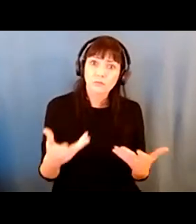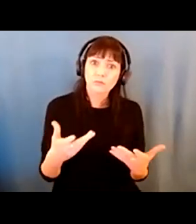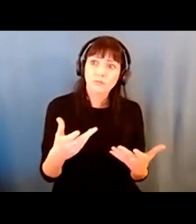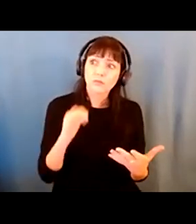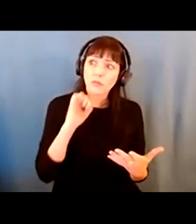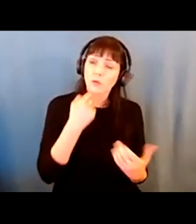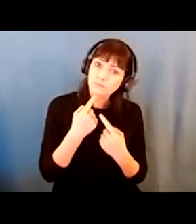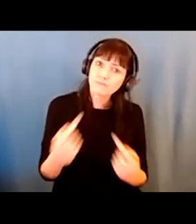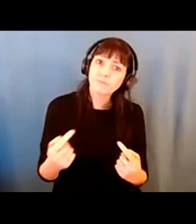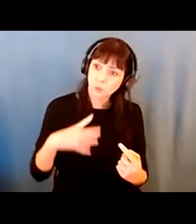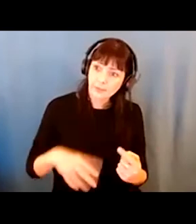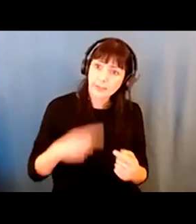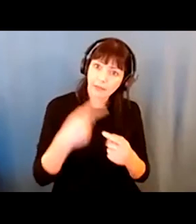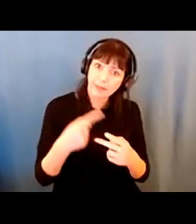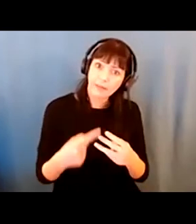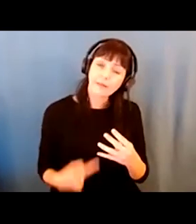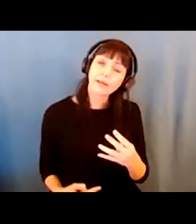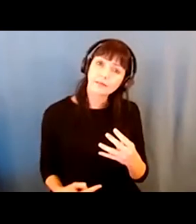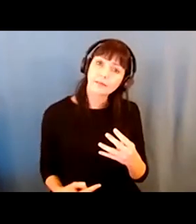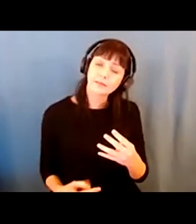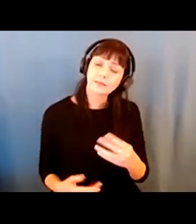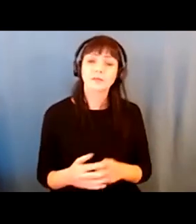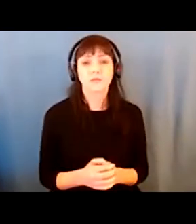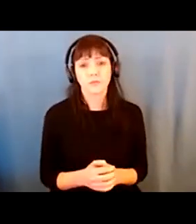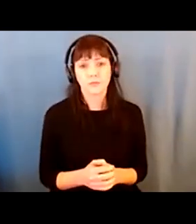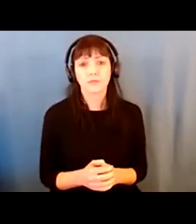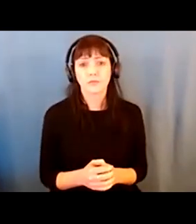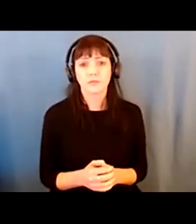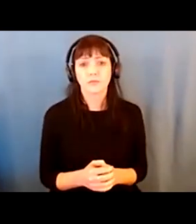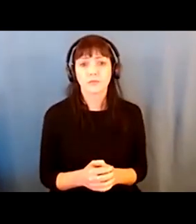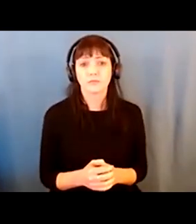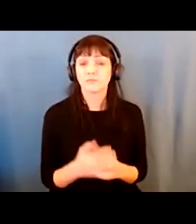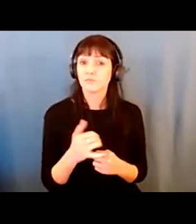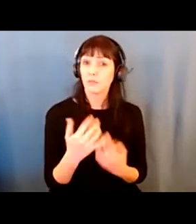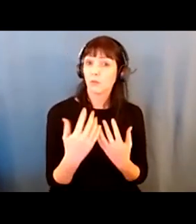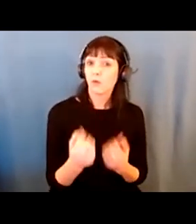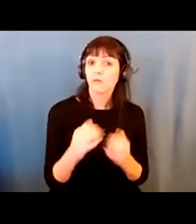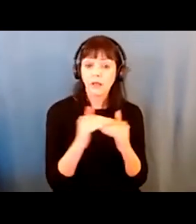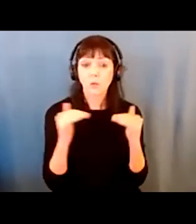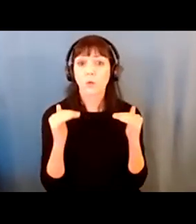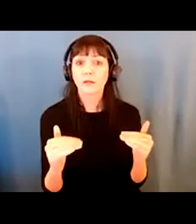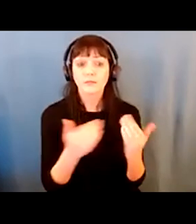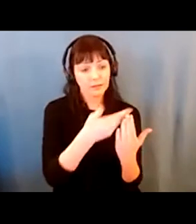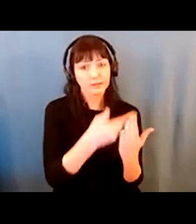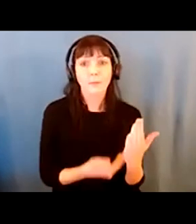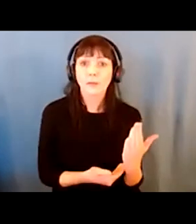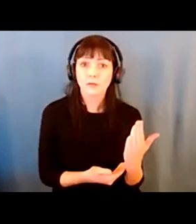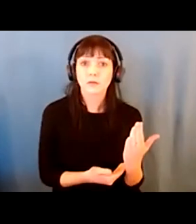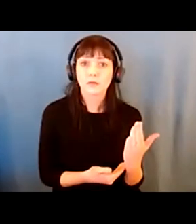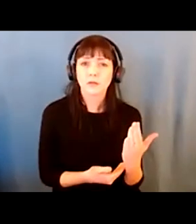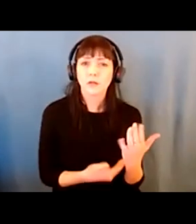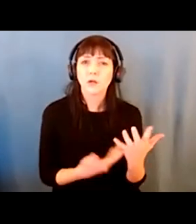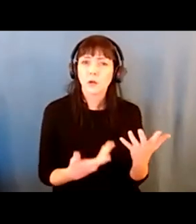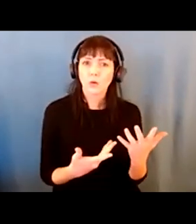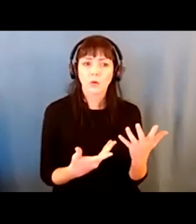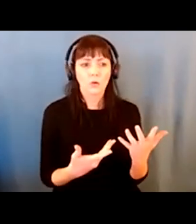if you've got an equal, you know, an equality statement, so you talk about working within the social model of disability, then you've got to put your money where